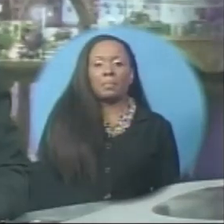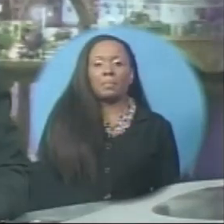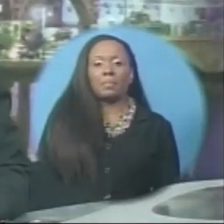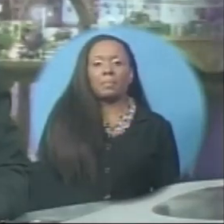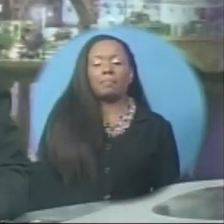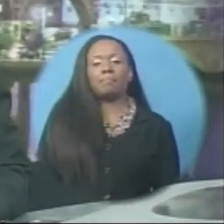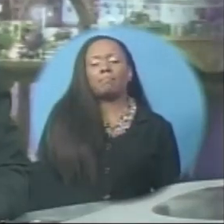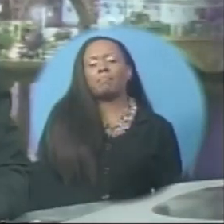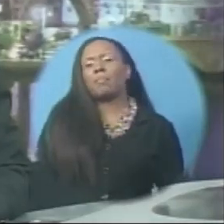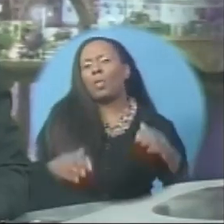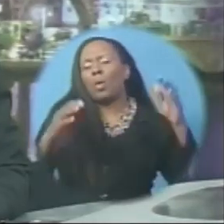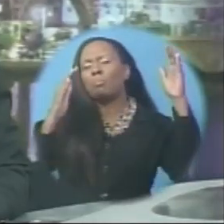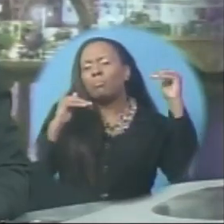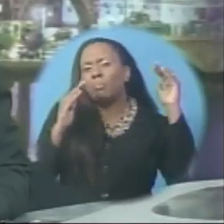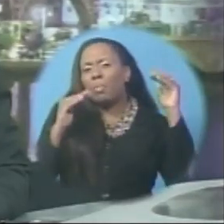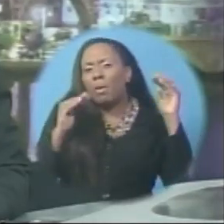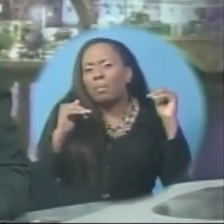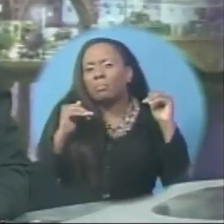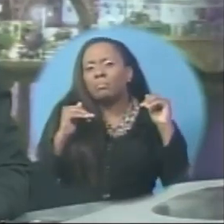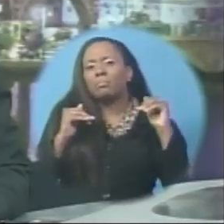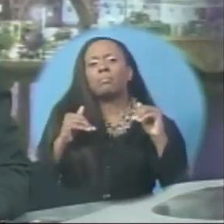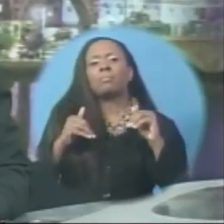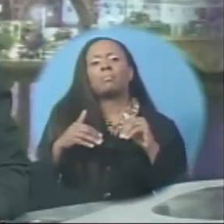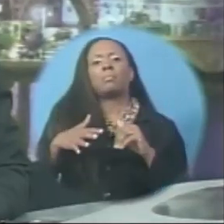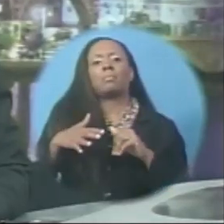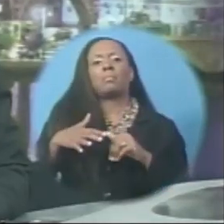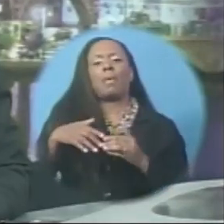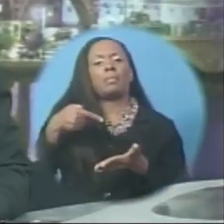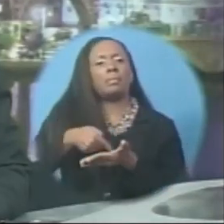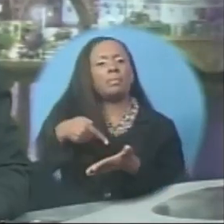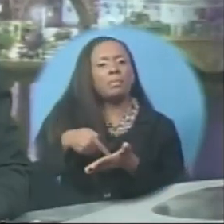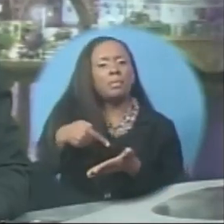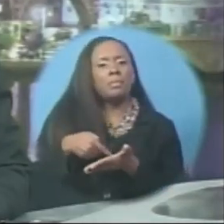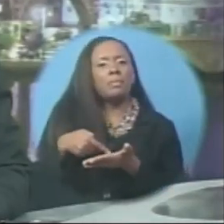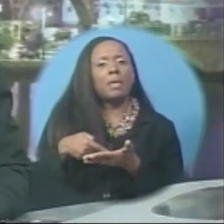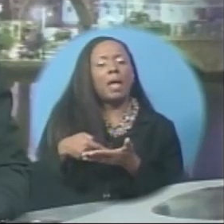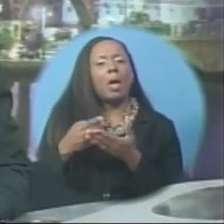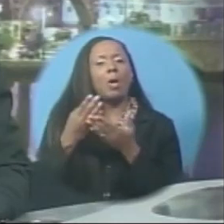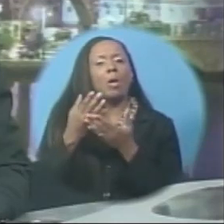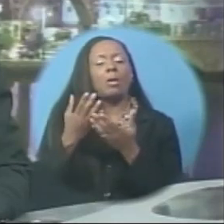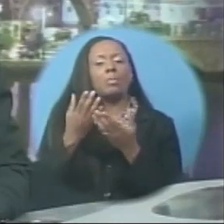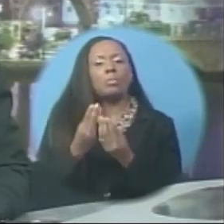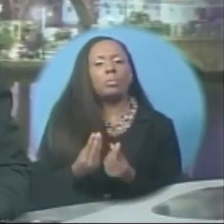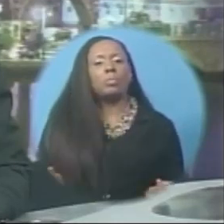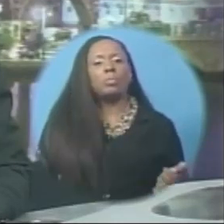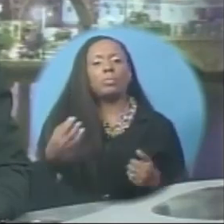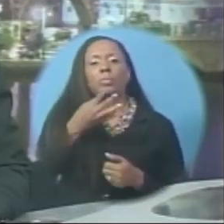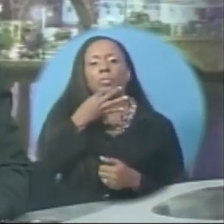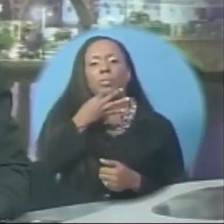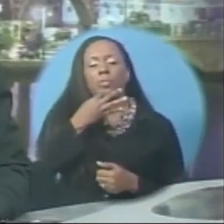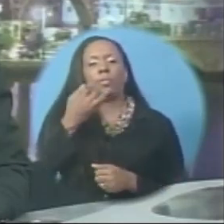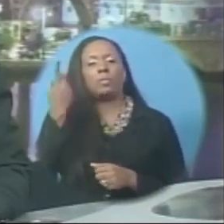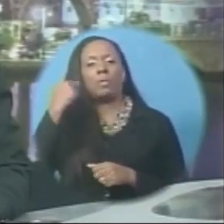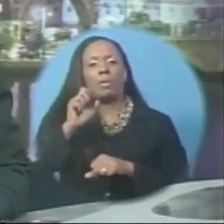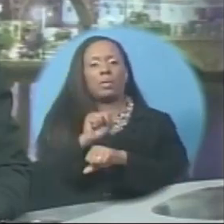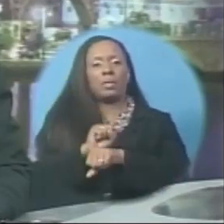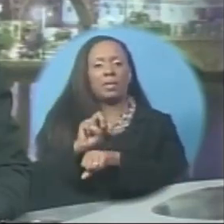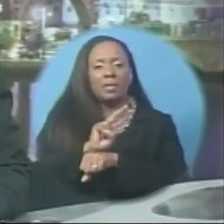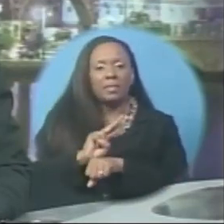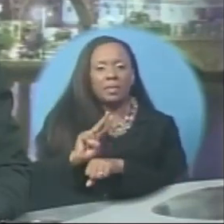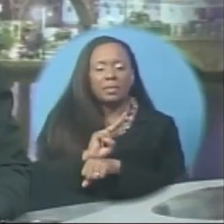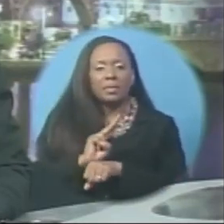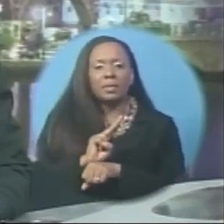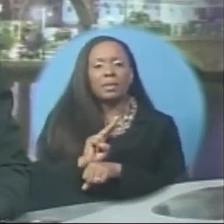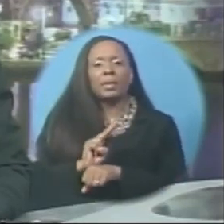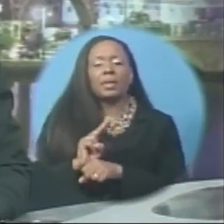An expectation of debt relief soon by the government of St. Vincent and the Grenadines. It says this would reduce the debt to the gross domestic product